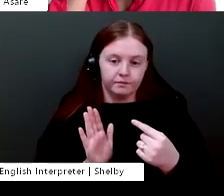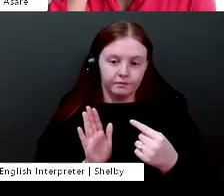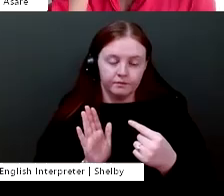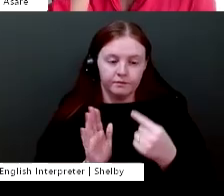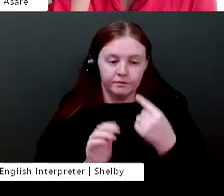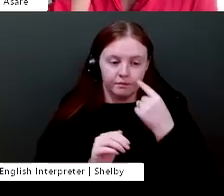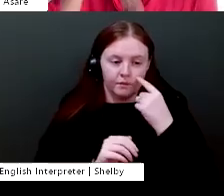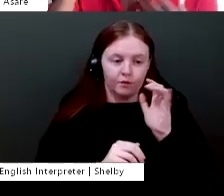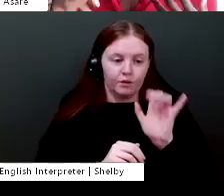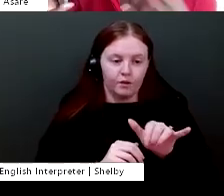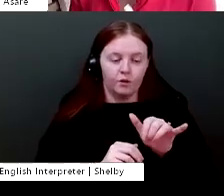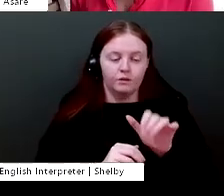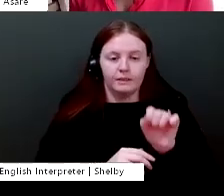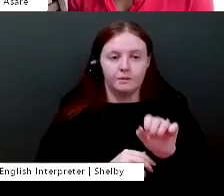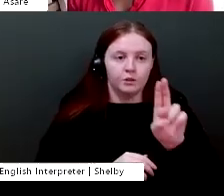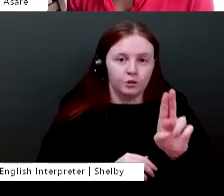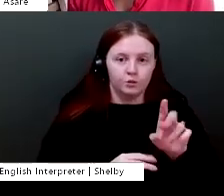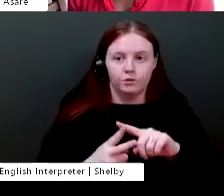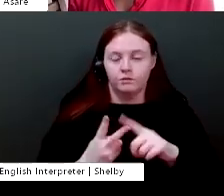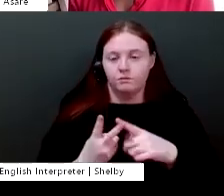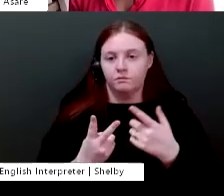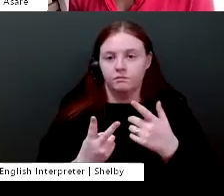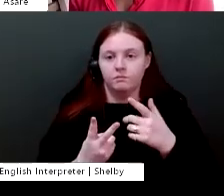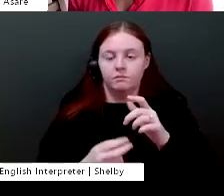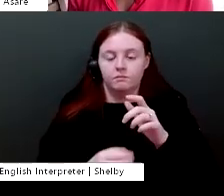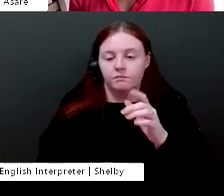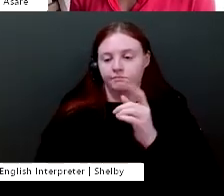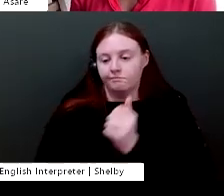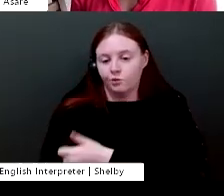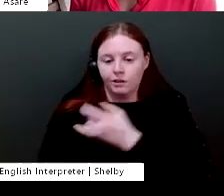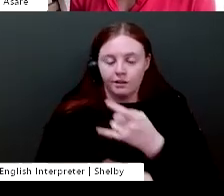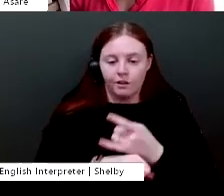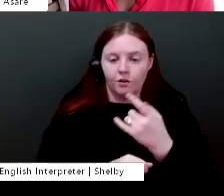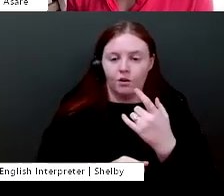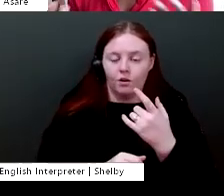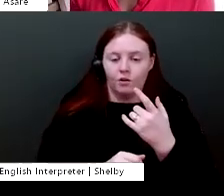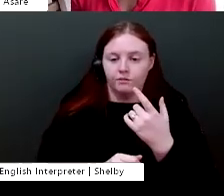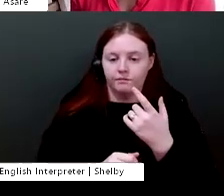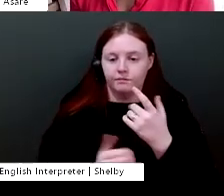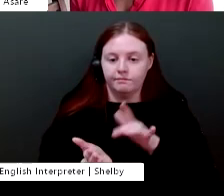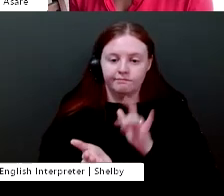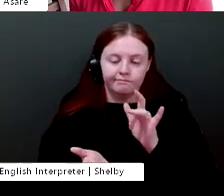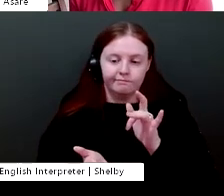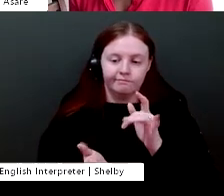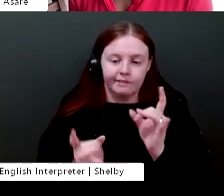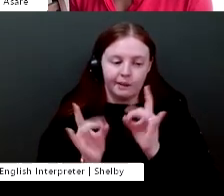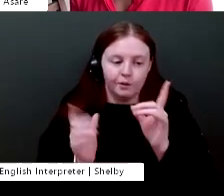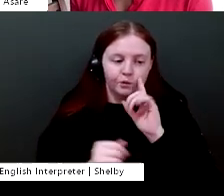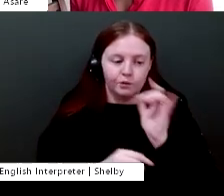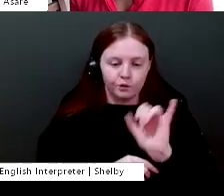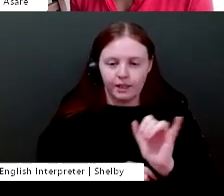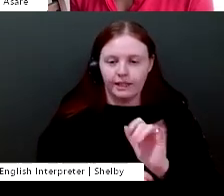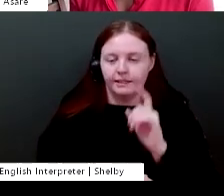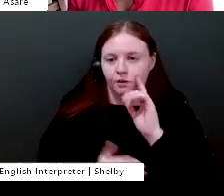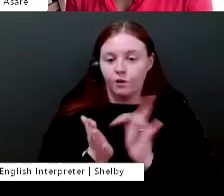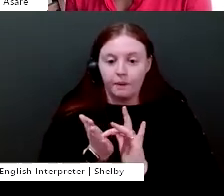abuse, for substance abuse? What will that look like in older adults? What will that look like when thinking about medications? What will that look